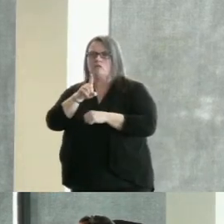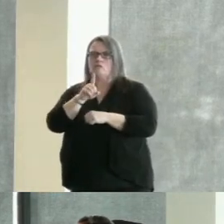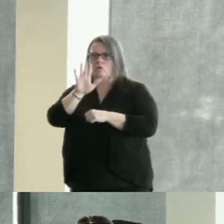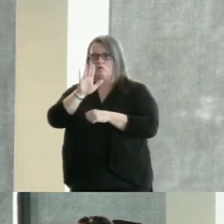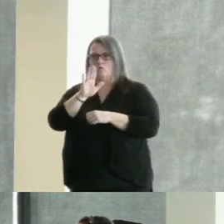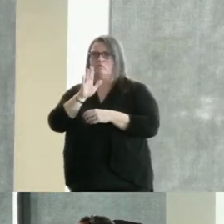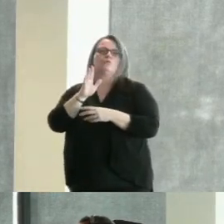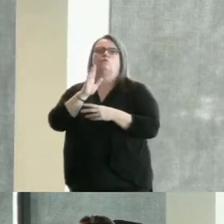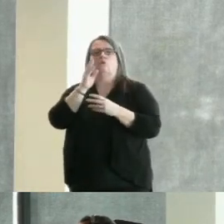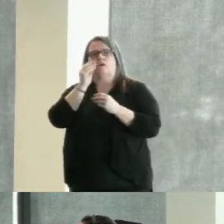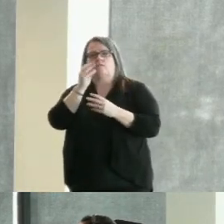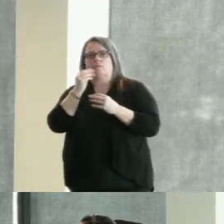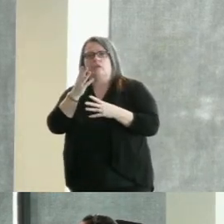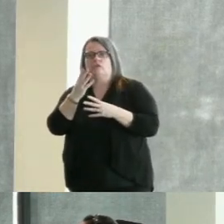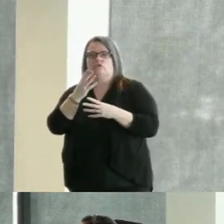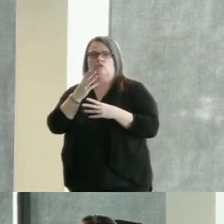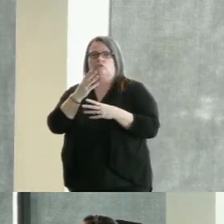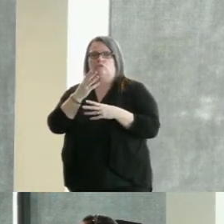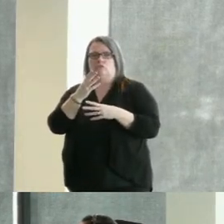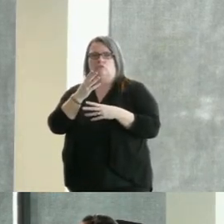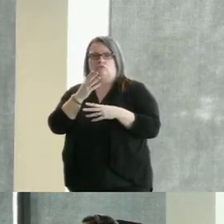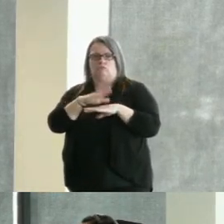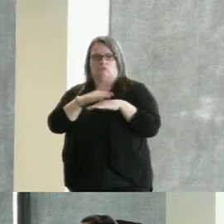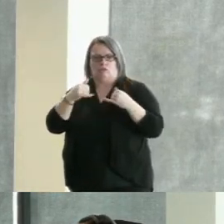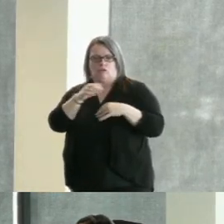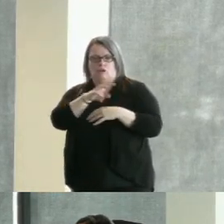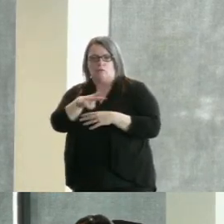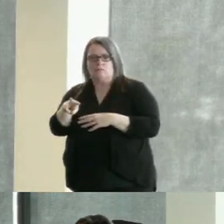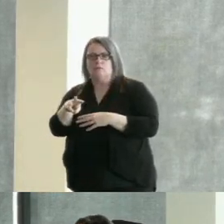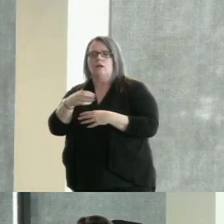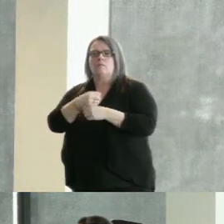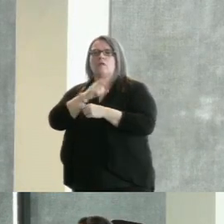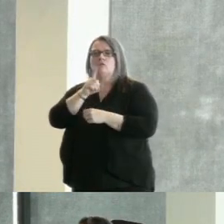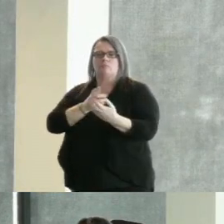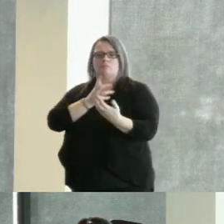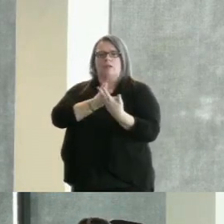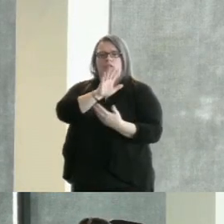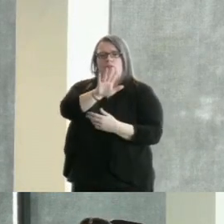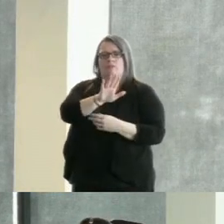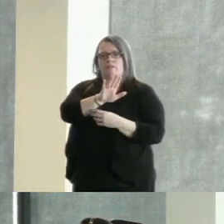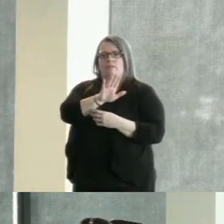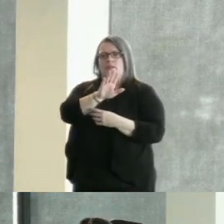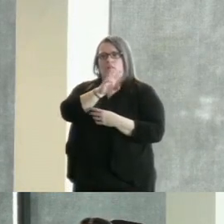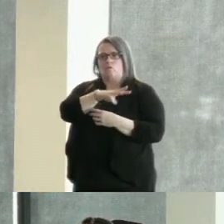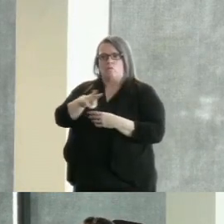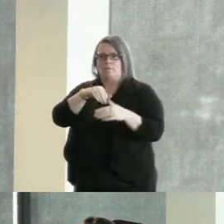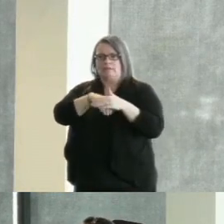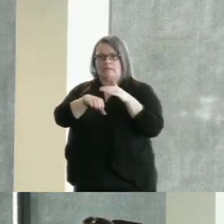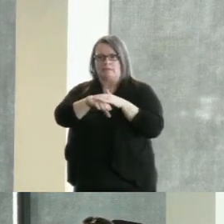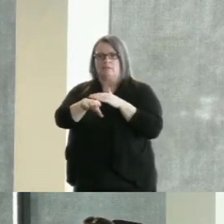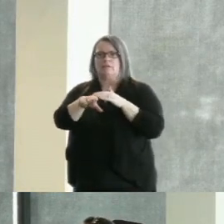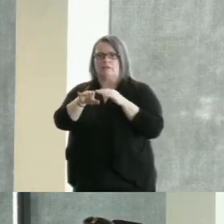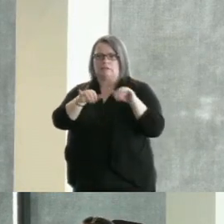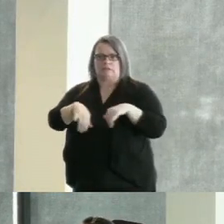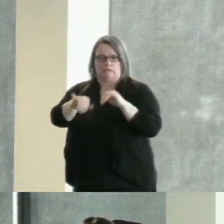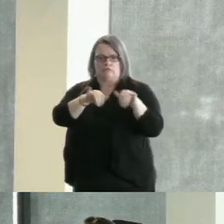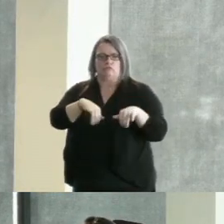the guidelines for the web content accessibility guidelines. So here's an example. The